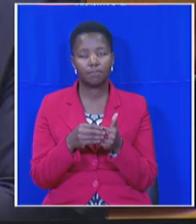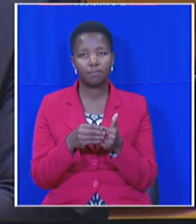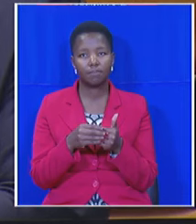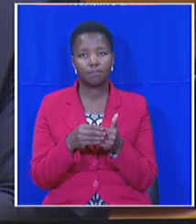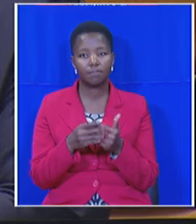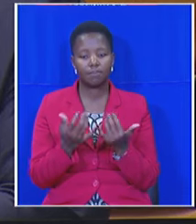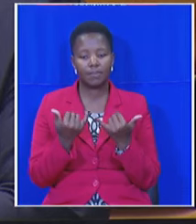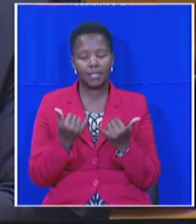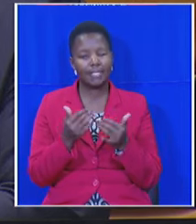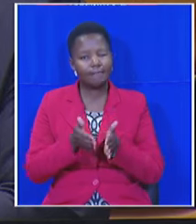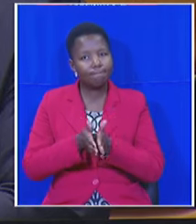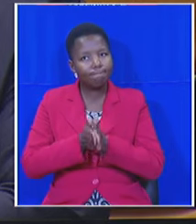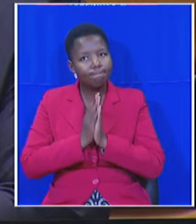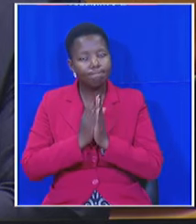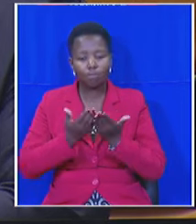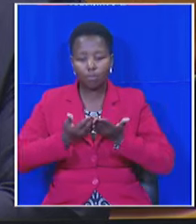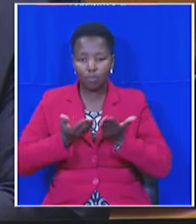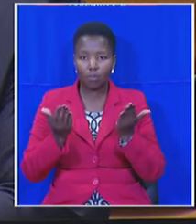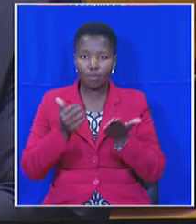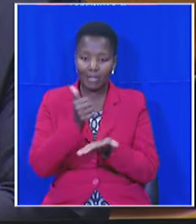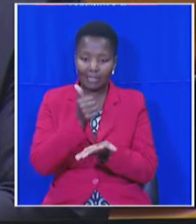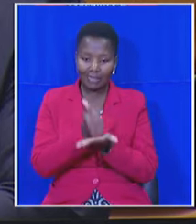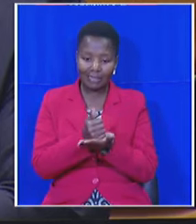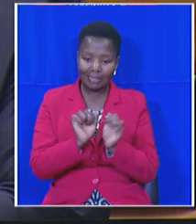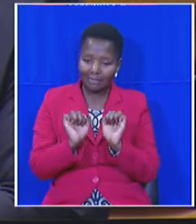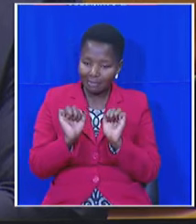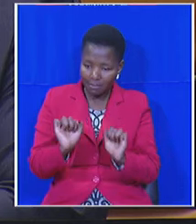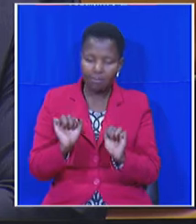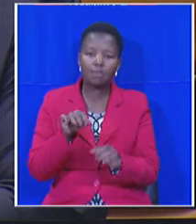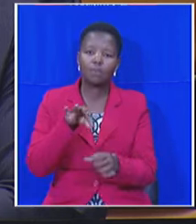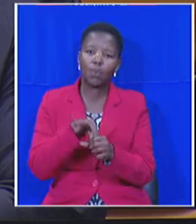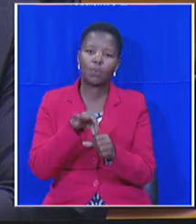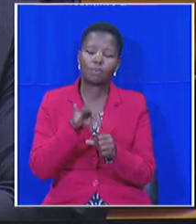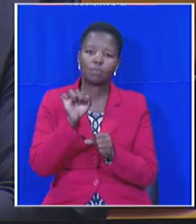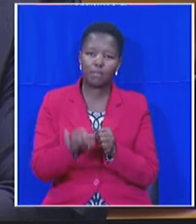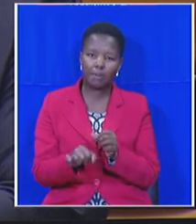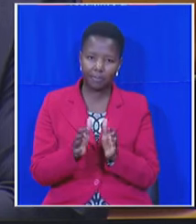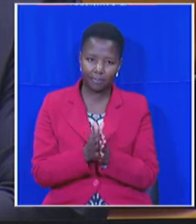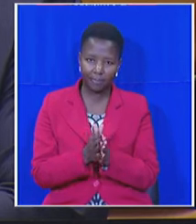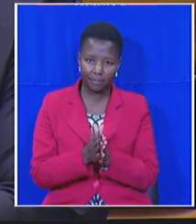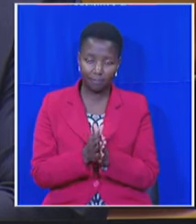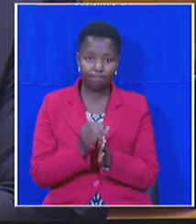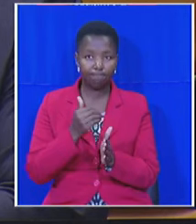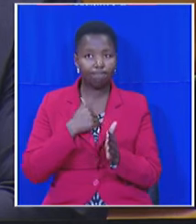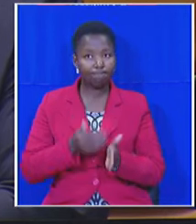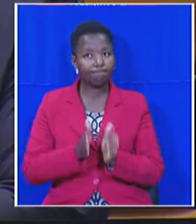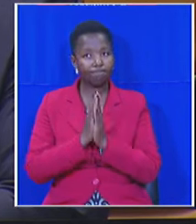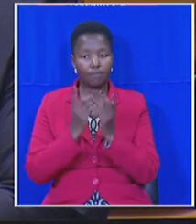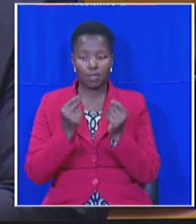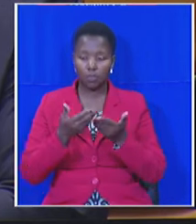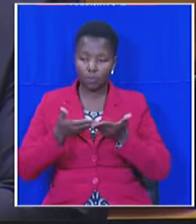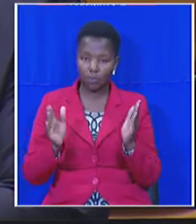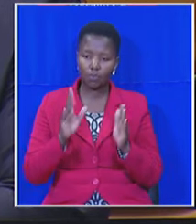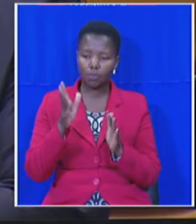I would like to remind members that they may only vote from their allocated seats. When requested to do so, members